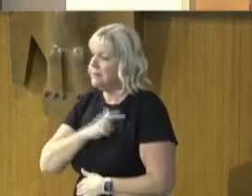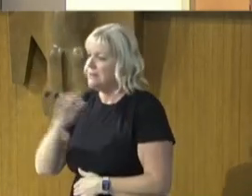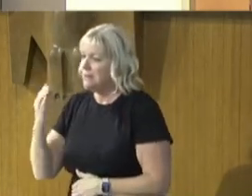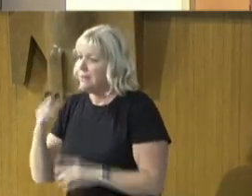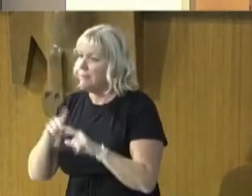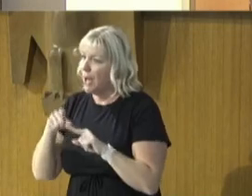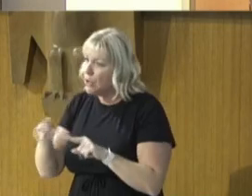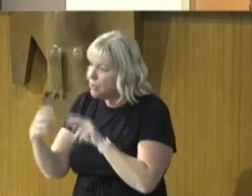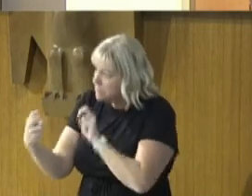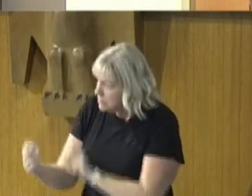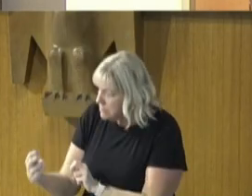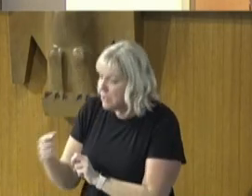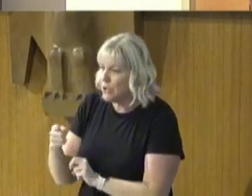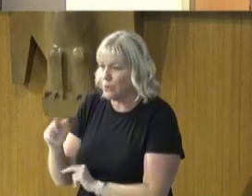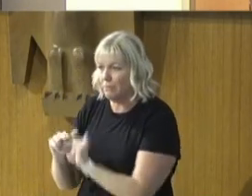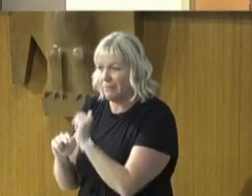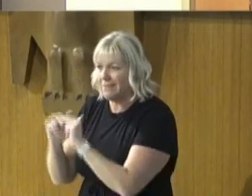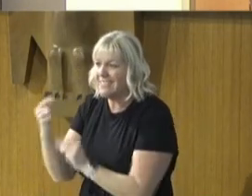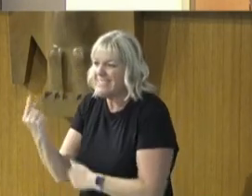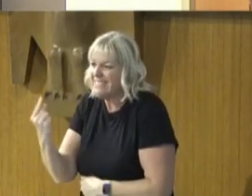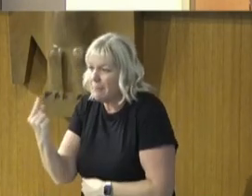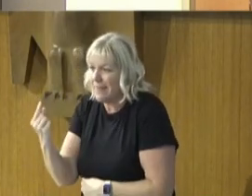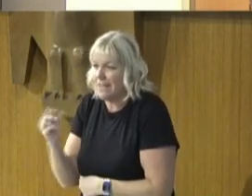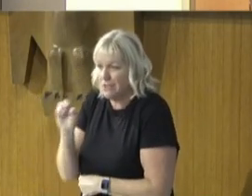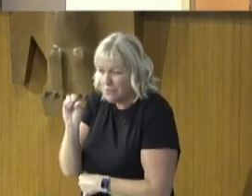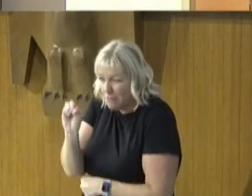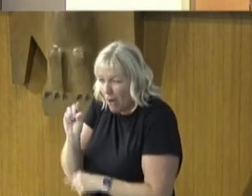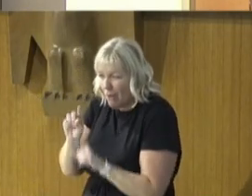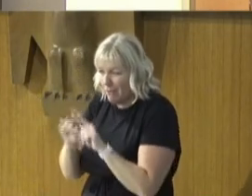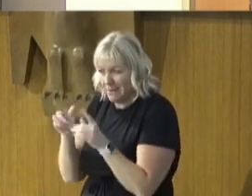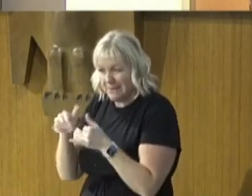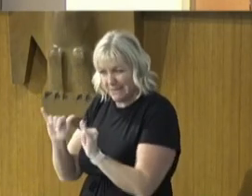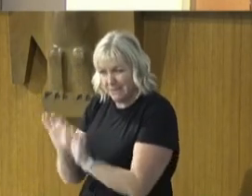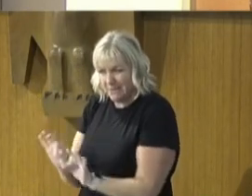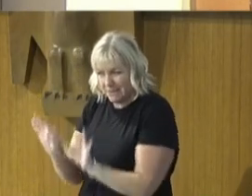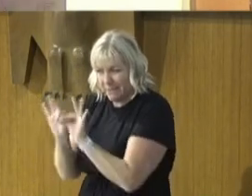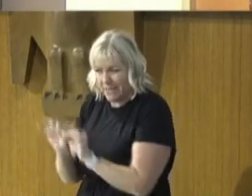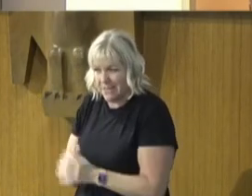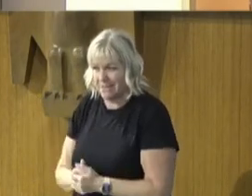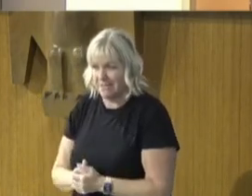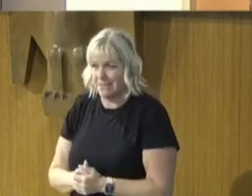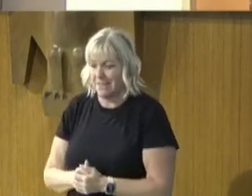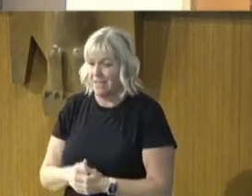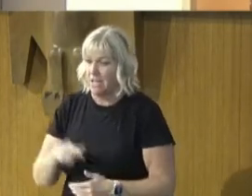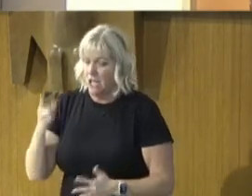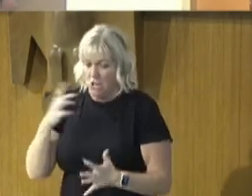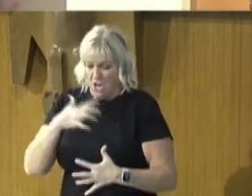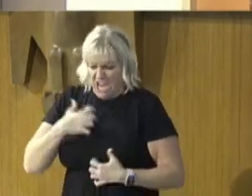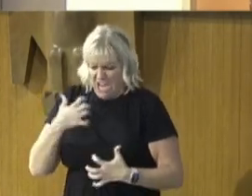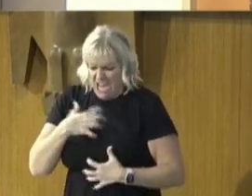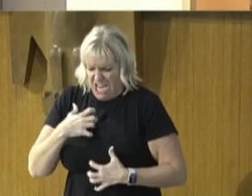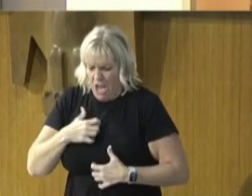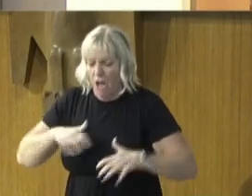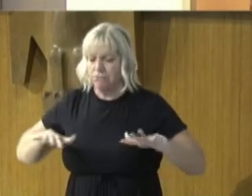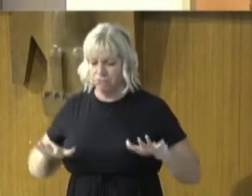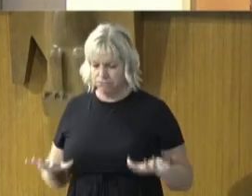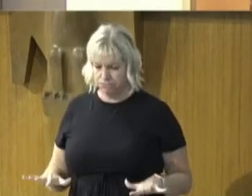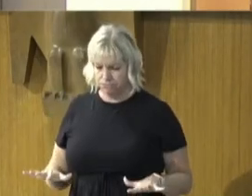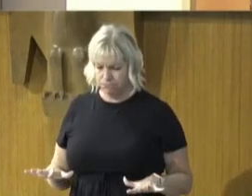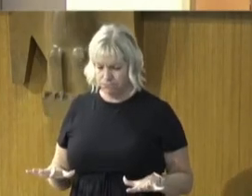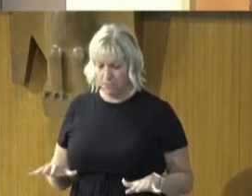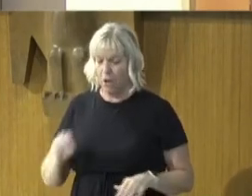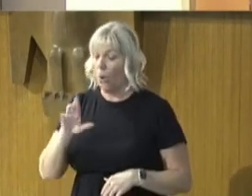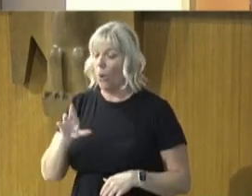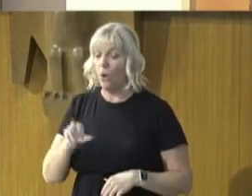you are building something small but significant. Every time you work on your anger issues or sit with someone who is